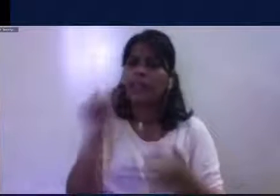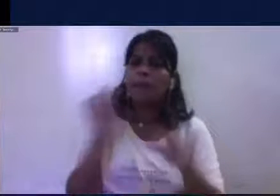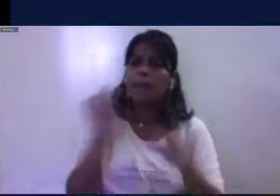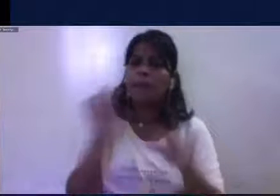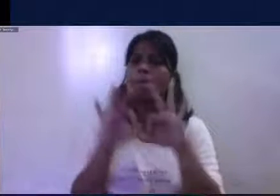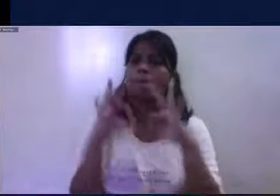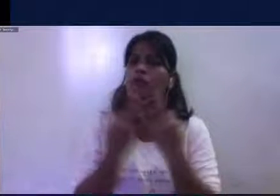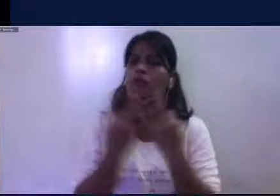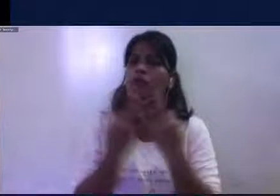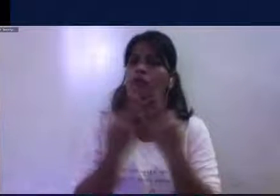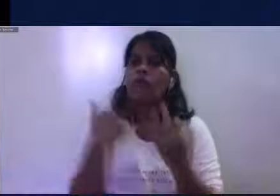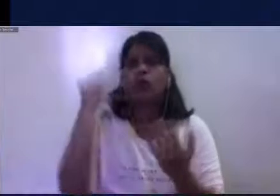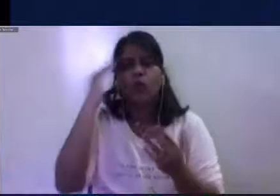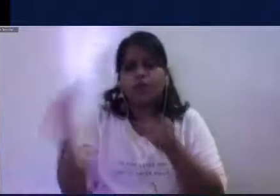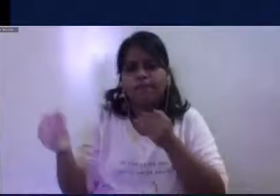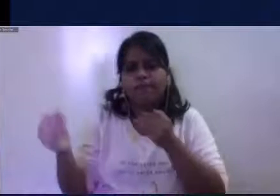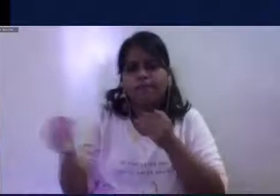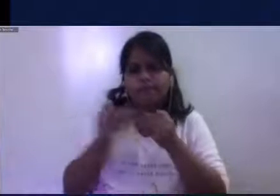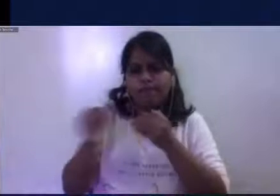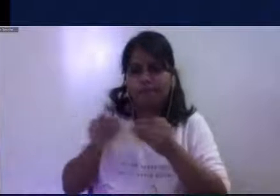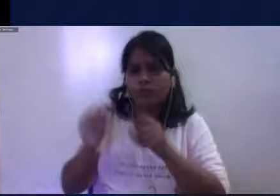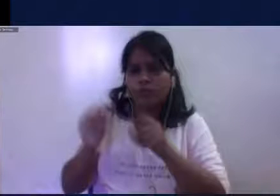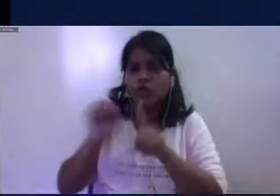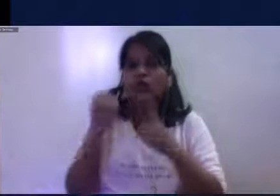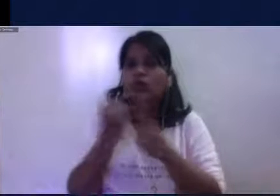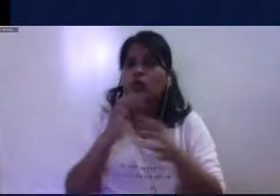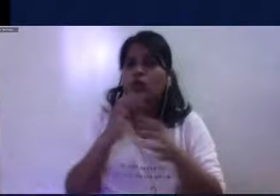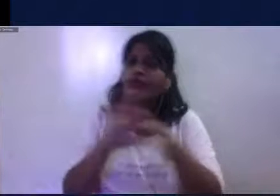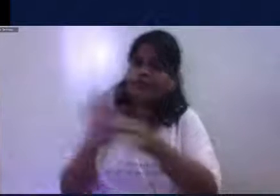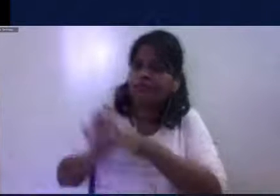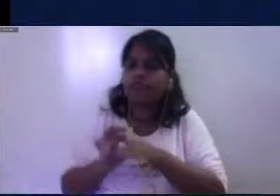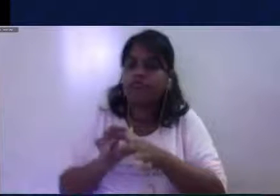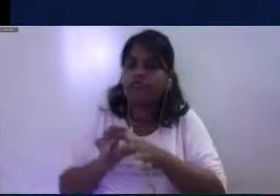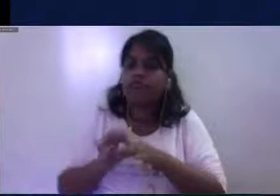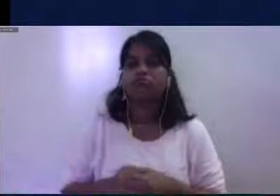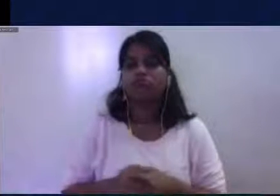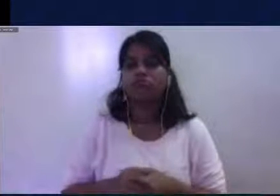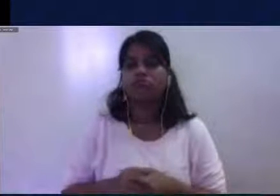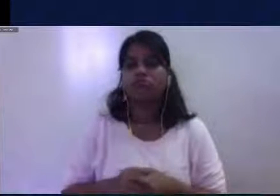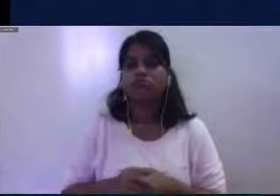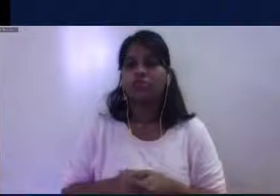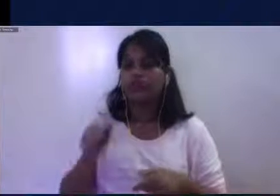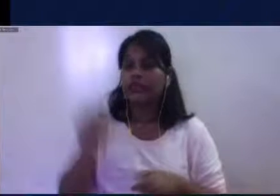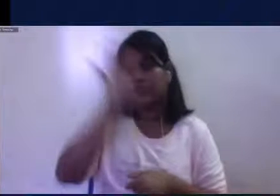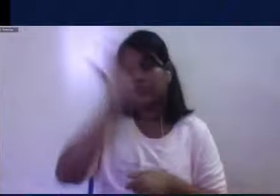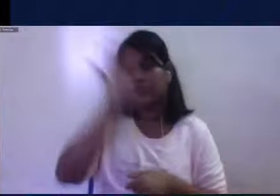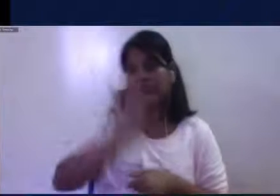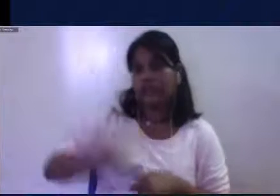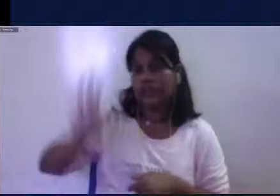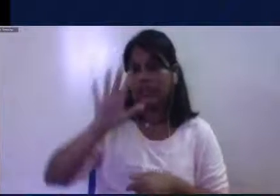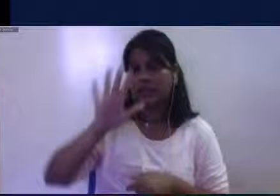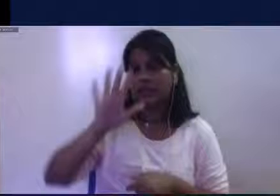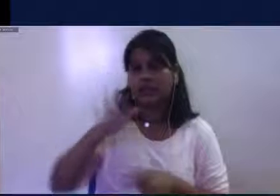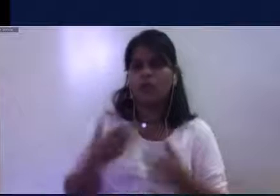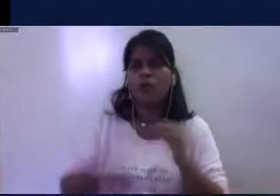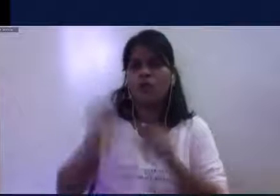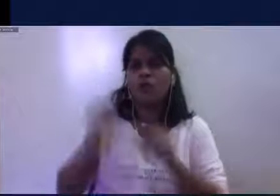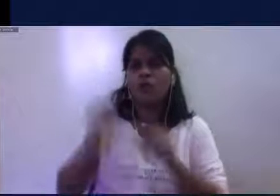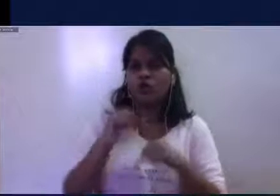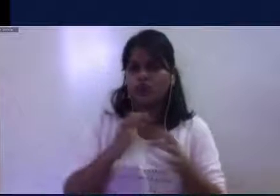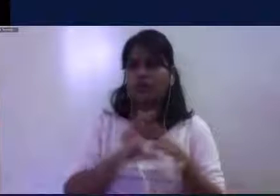we know quite closely in our social circle. Because as Indians, our social circles are